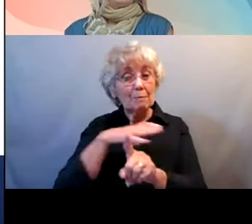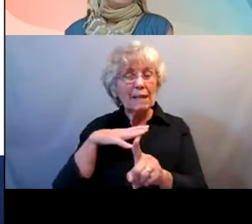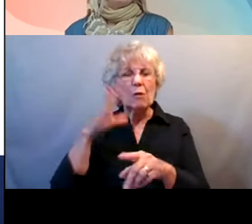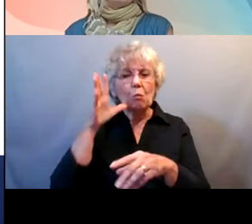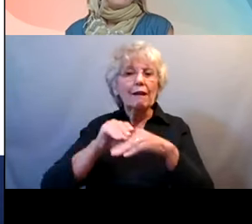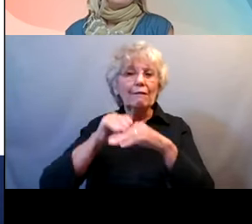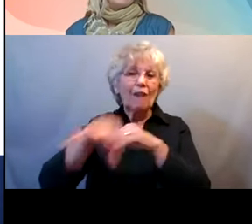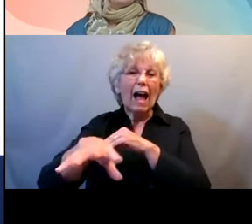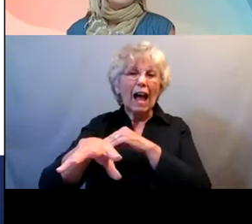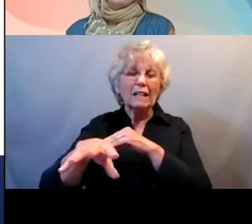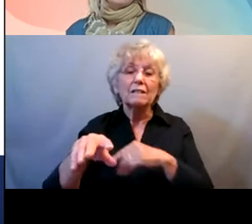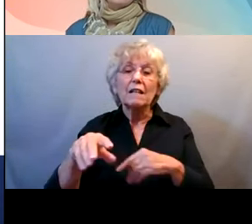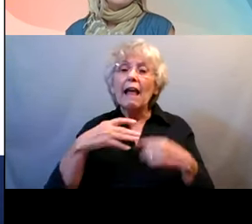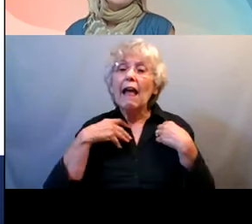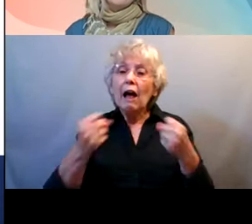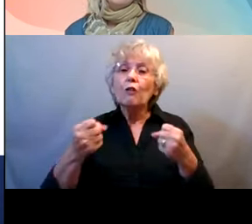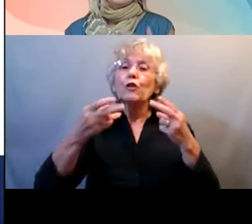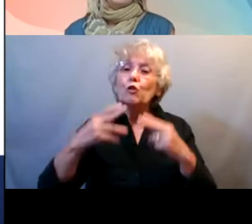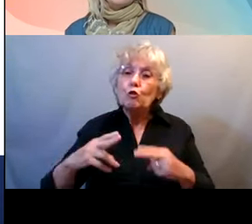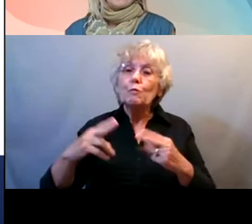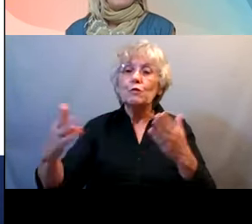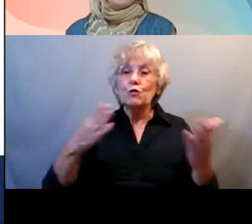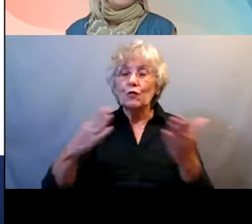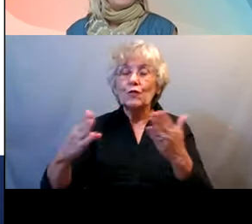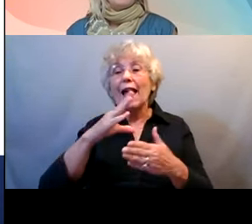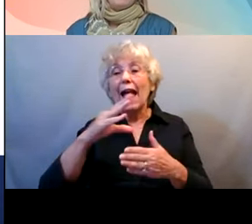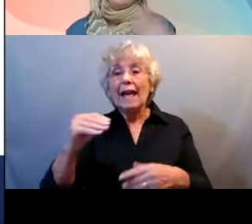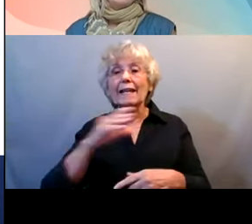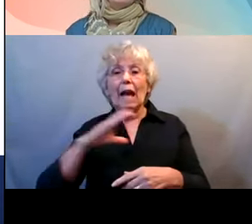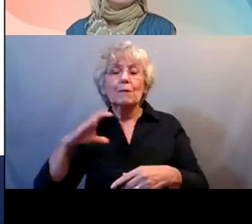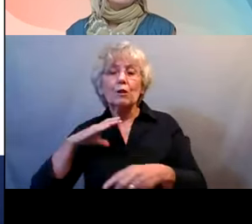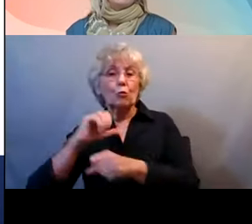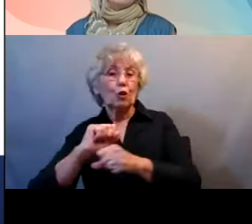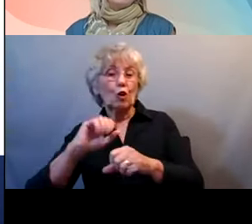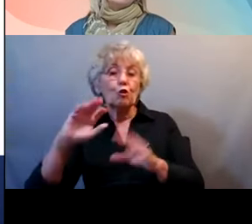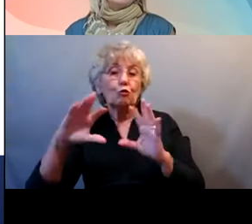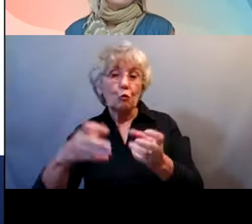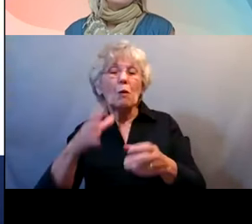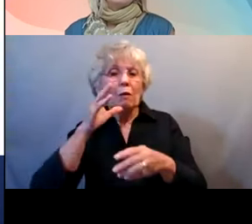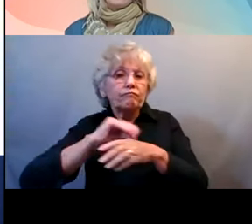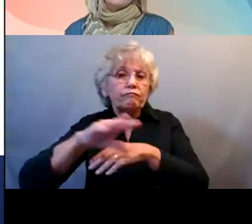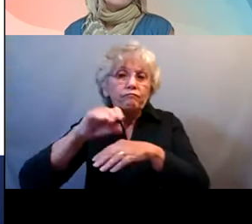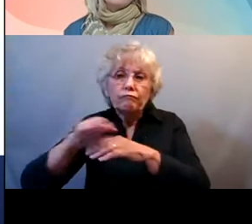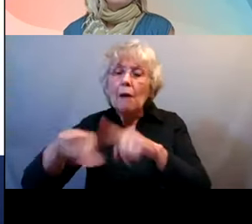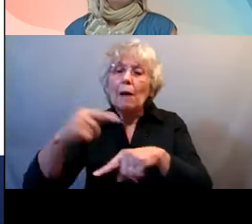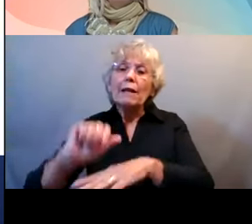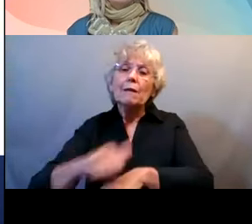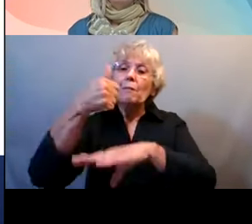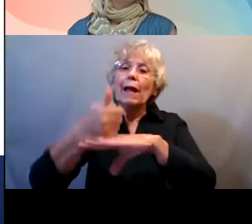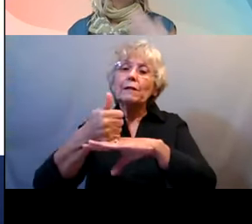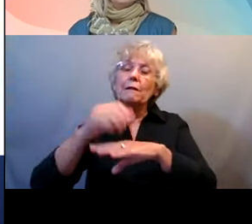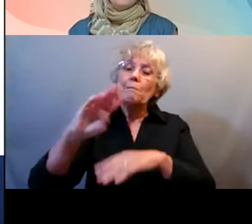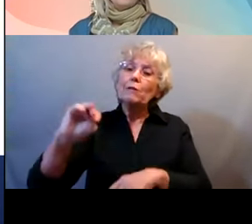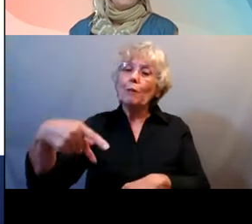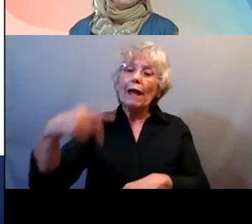who will help advise Health and Human Services as well as the cabinet work group on the implementation of the master plan for aging. And